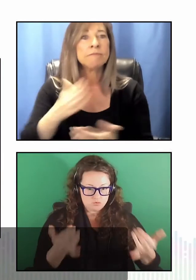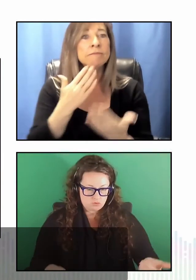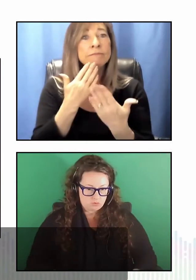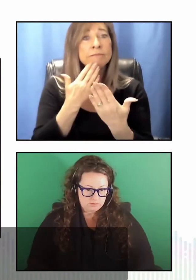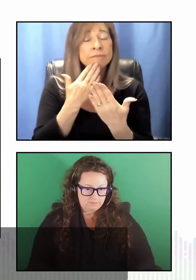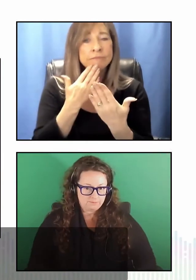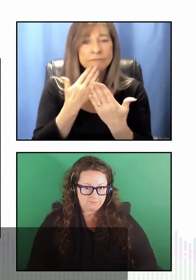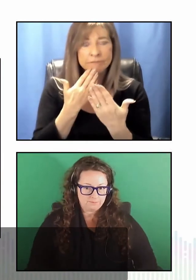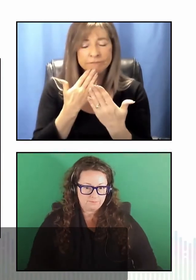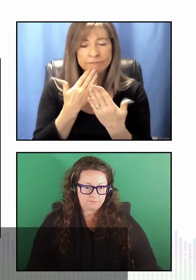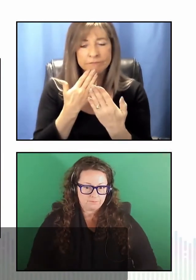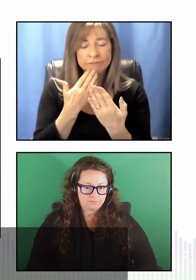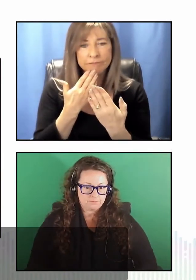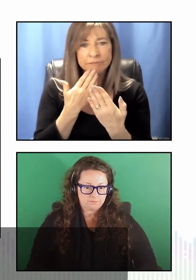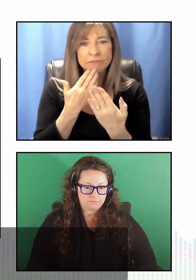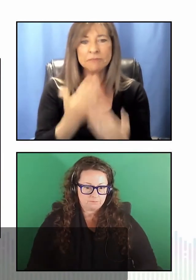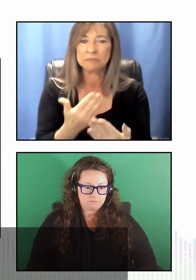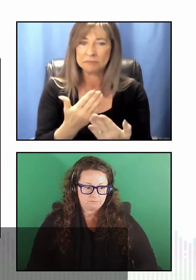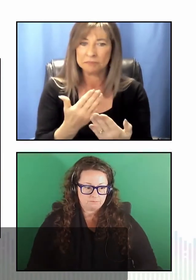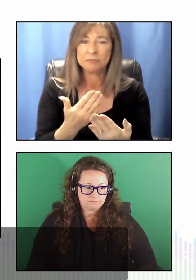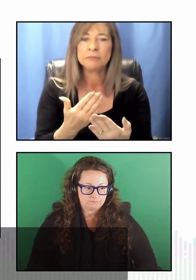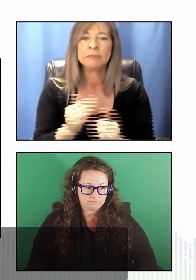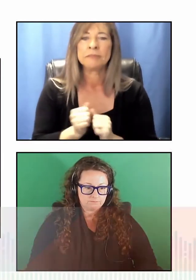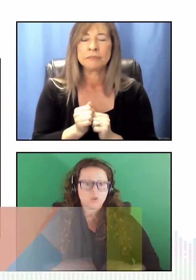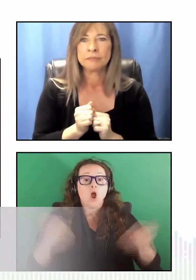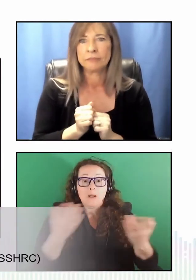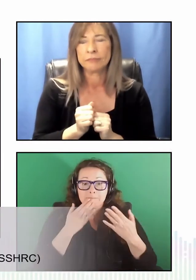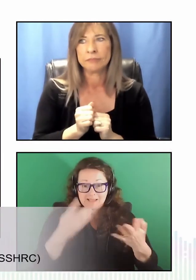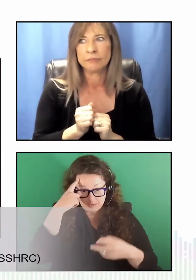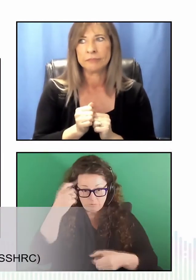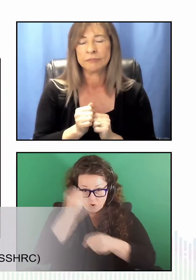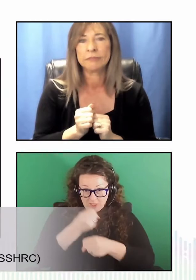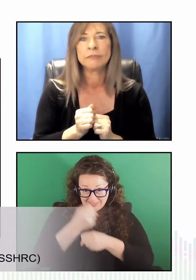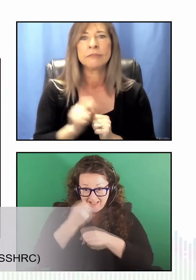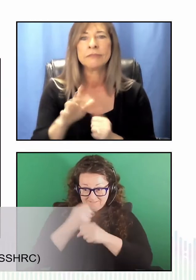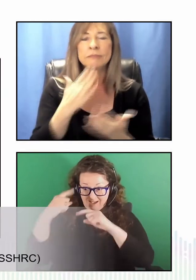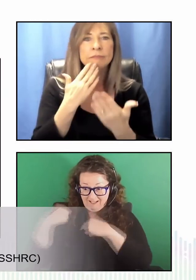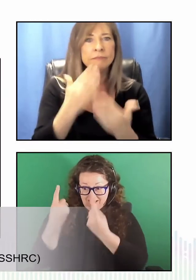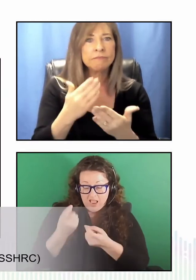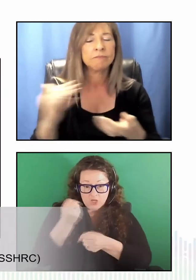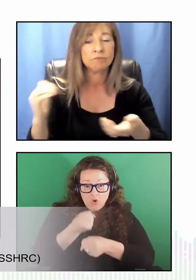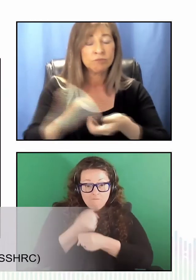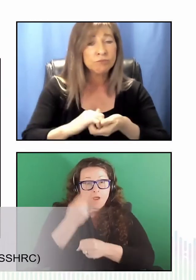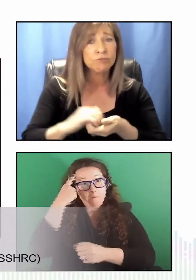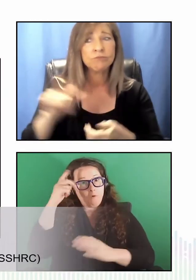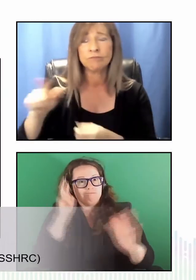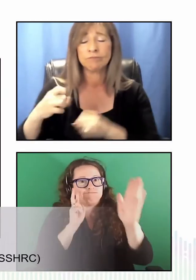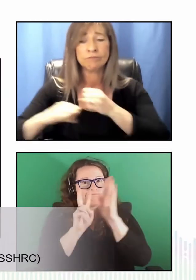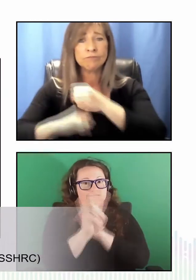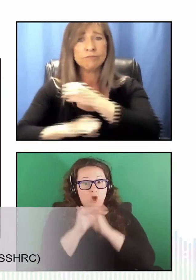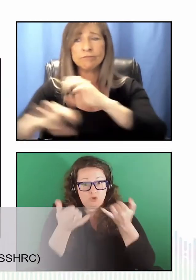de la Fédération humaine pour le travail for the Federation of Humanities for the work they've